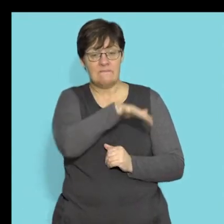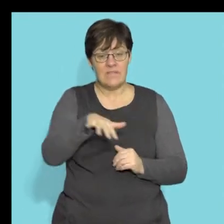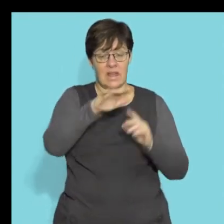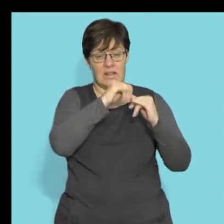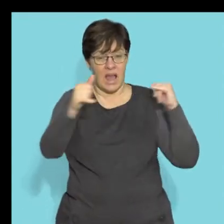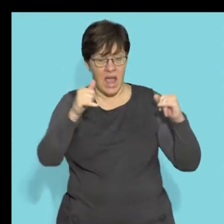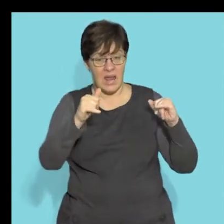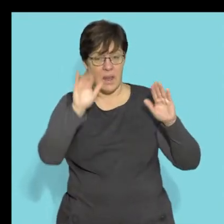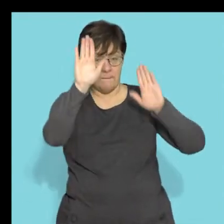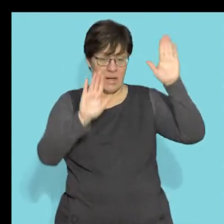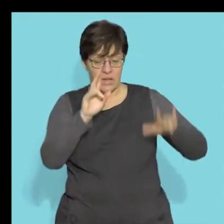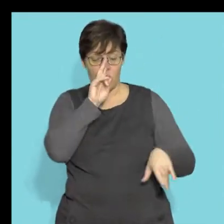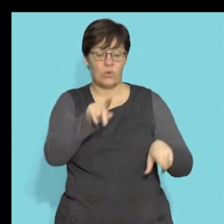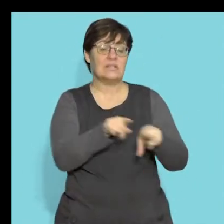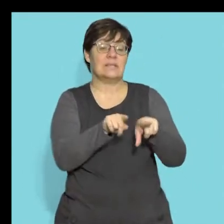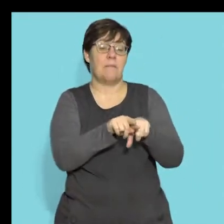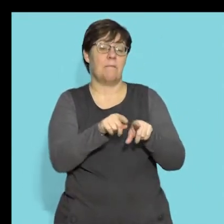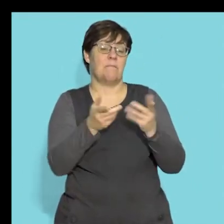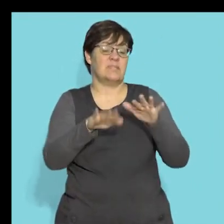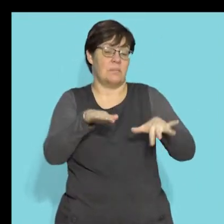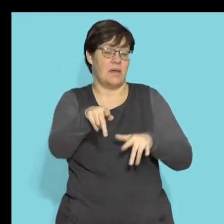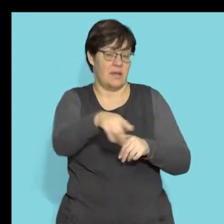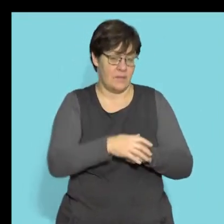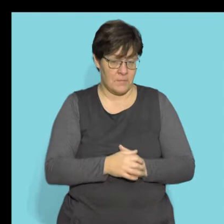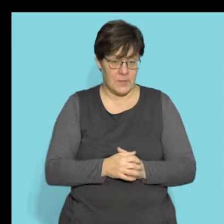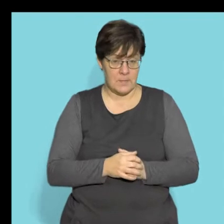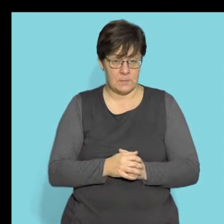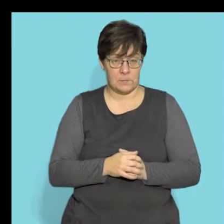recognize is the field line pattern is going to do something like this.